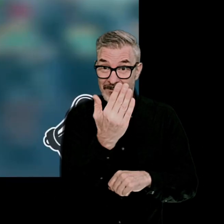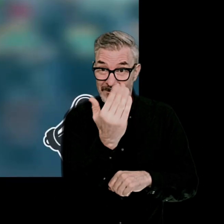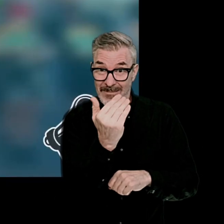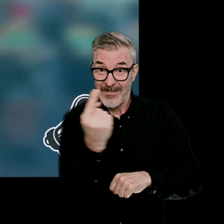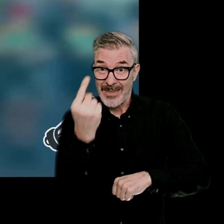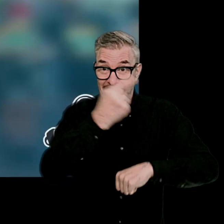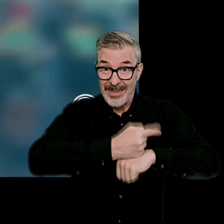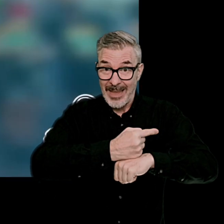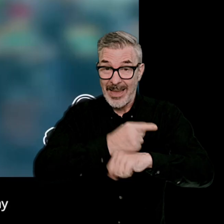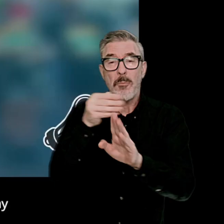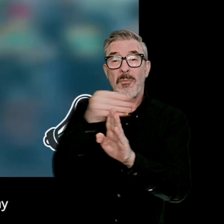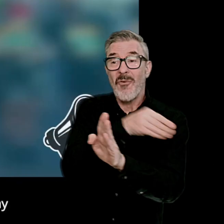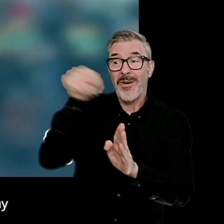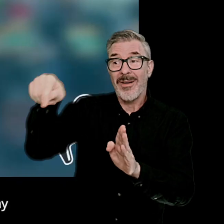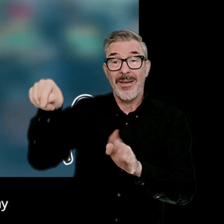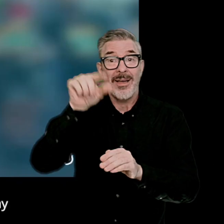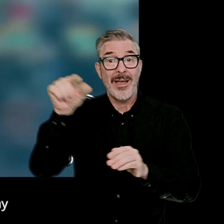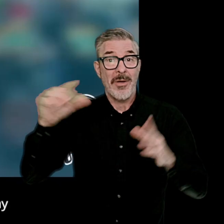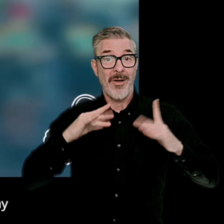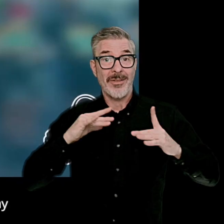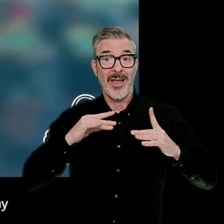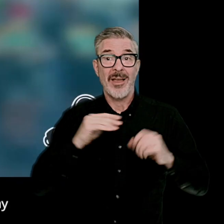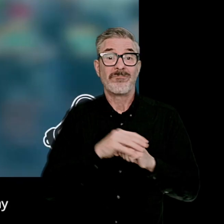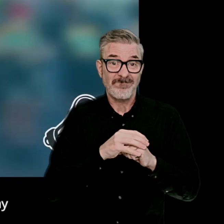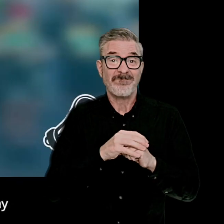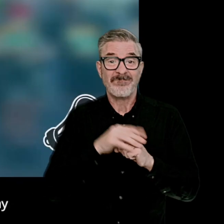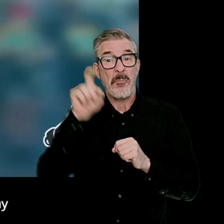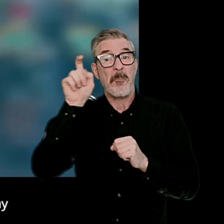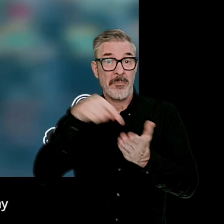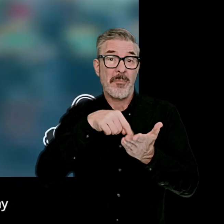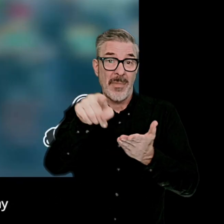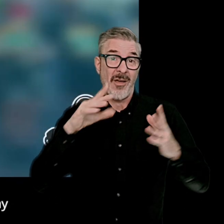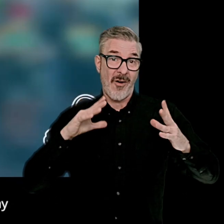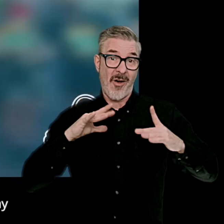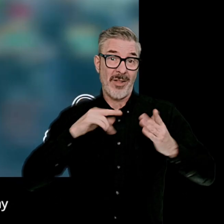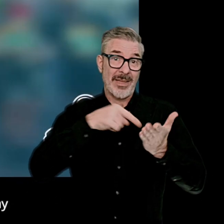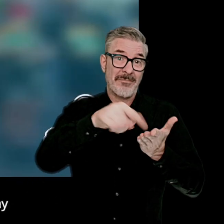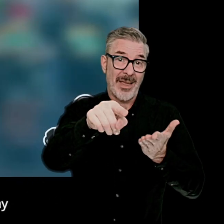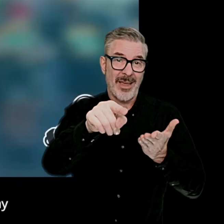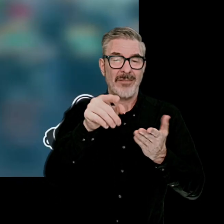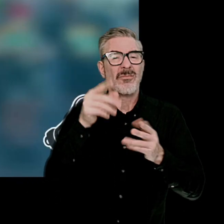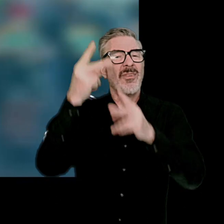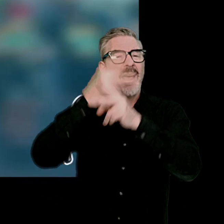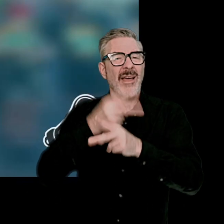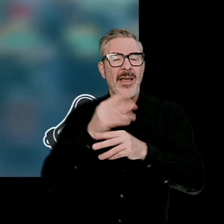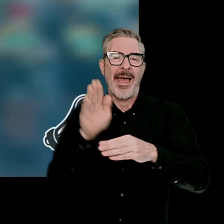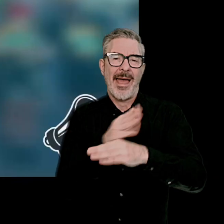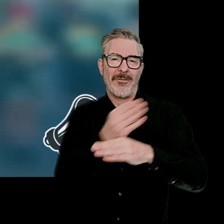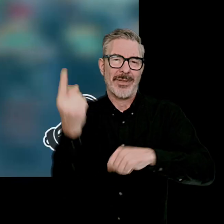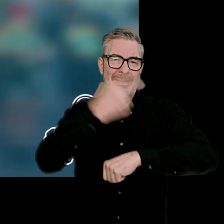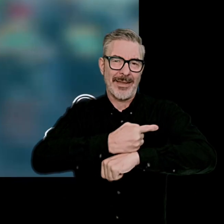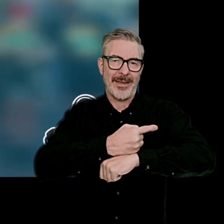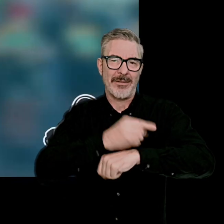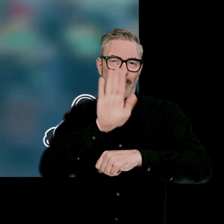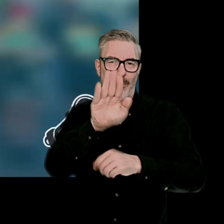days preceding the statutory holiday, you are entitled to statutory holiday or an average day's